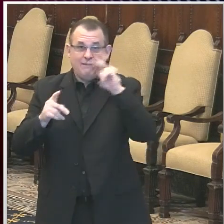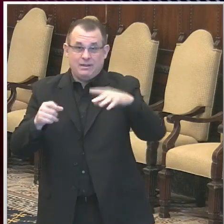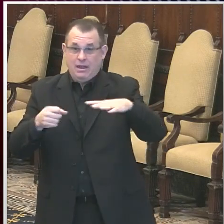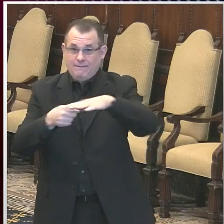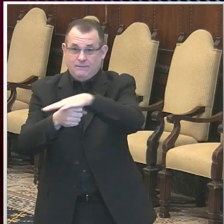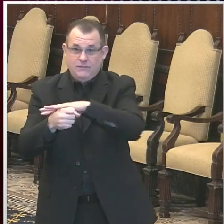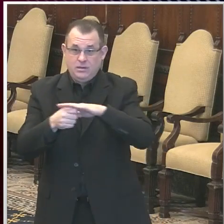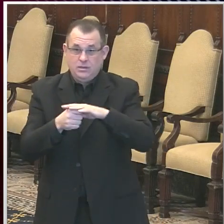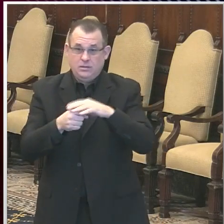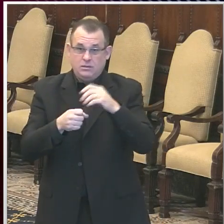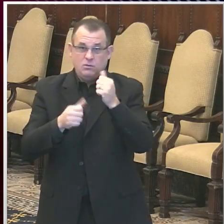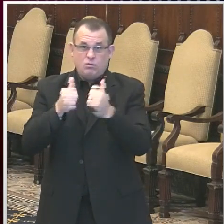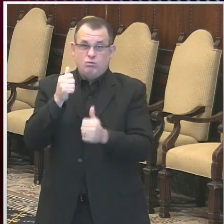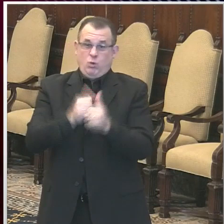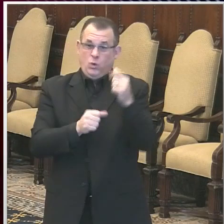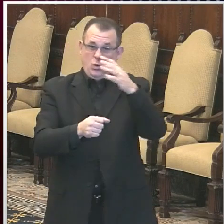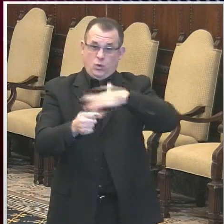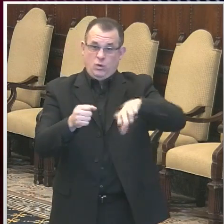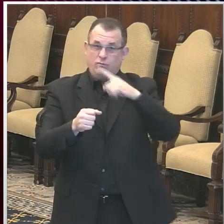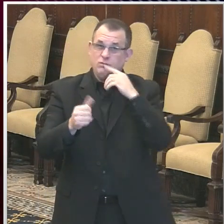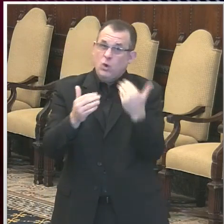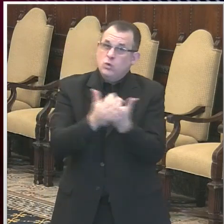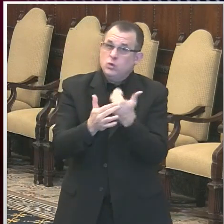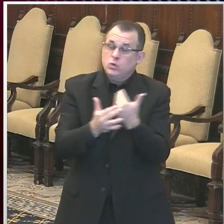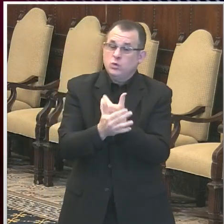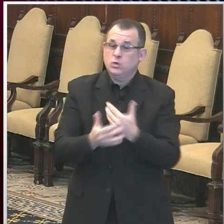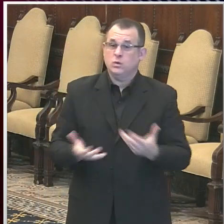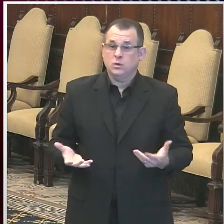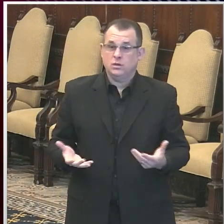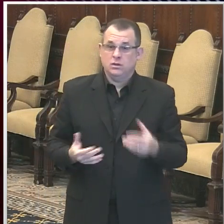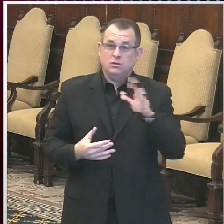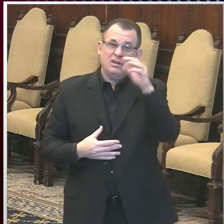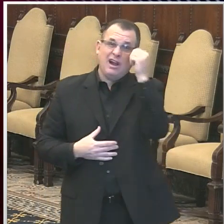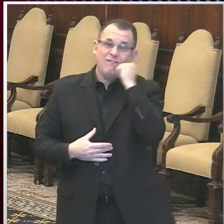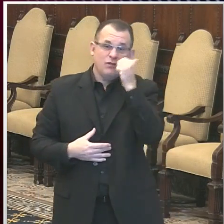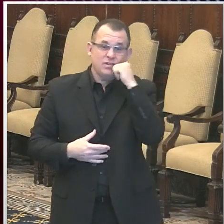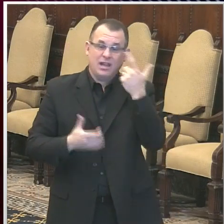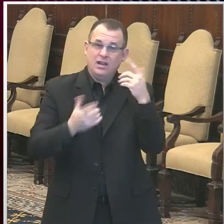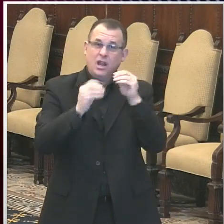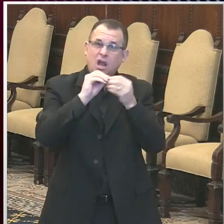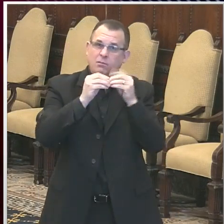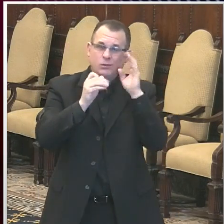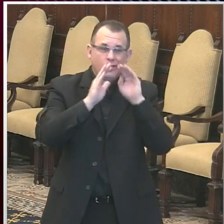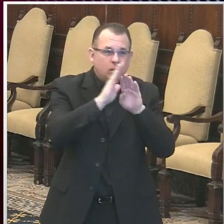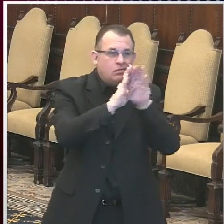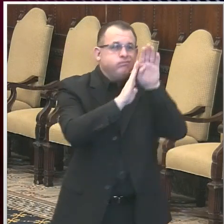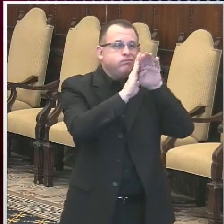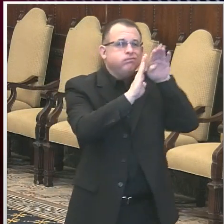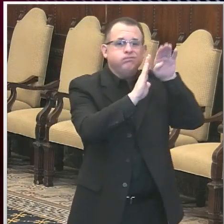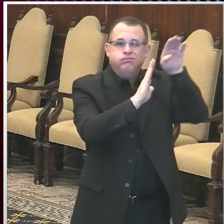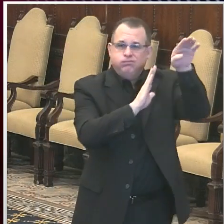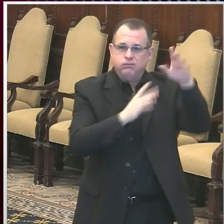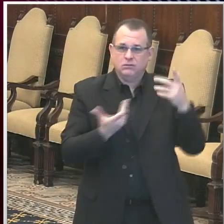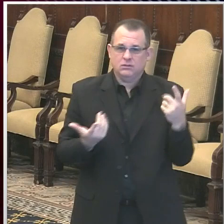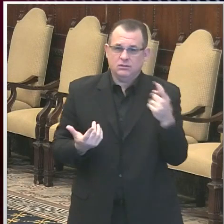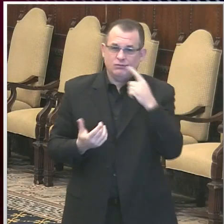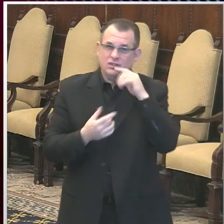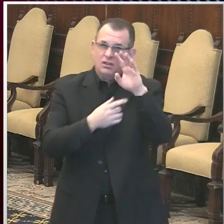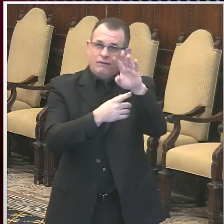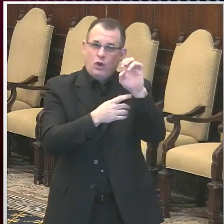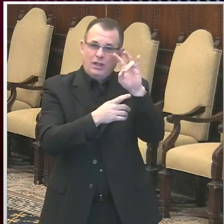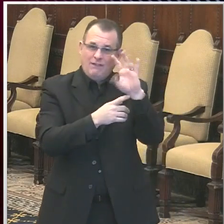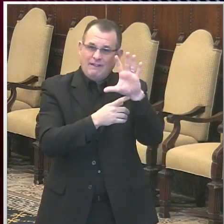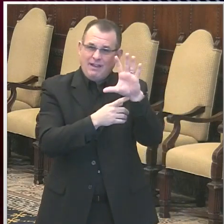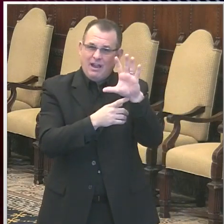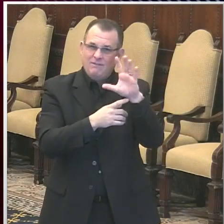most of those are new cases. Now, we see daily fluctuations in the number of new cases, but overall, this 475 is about average for what we've